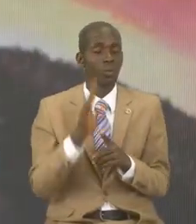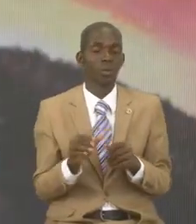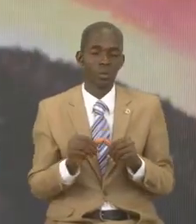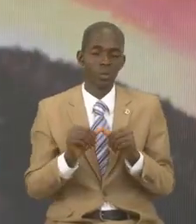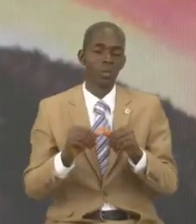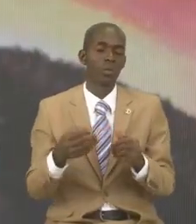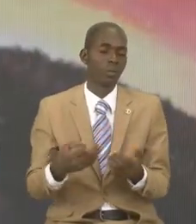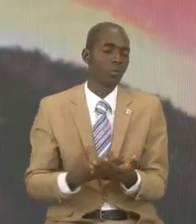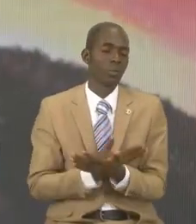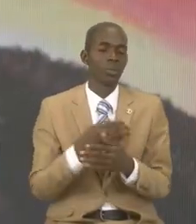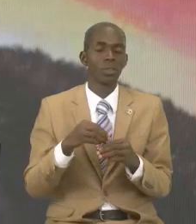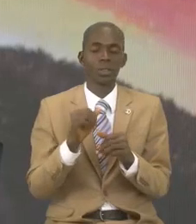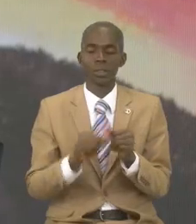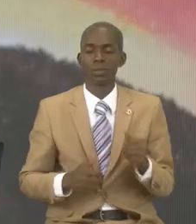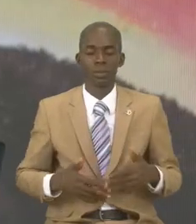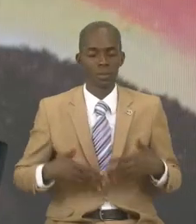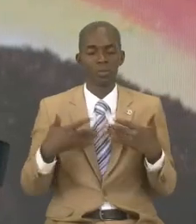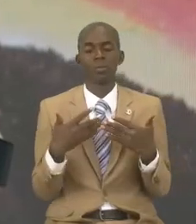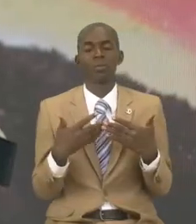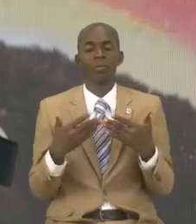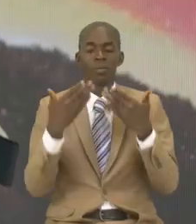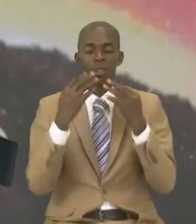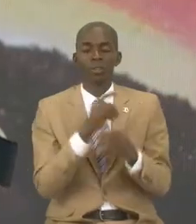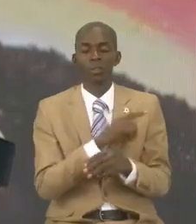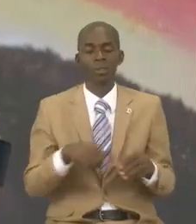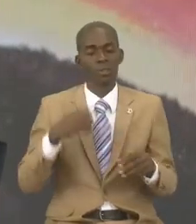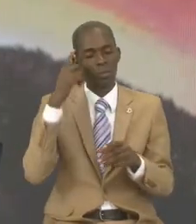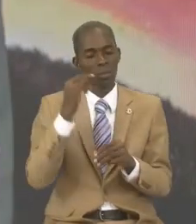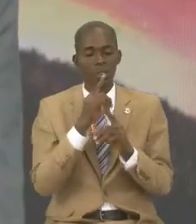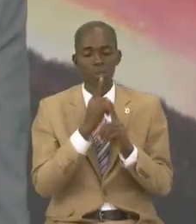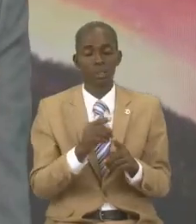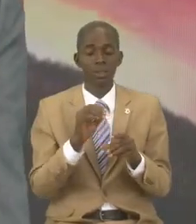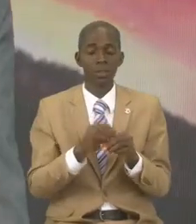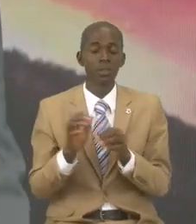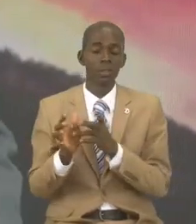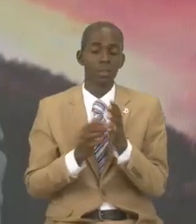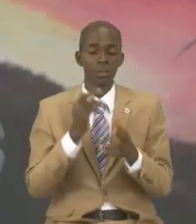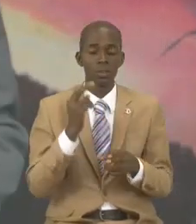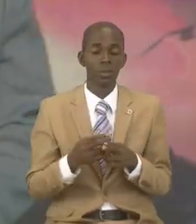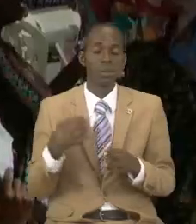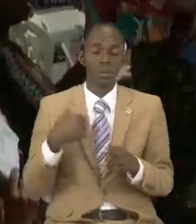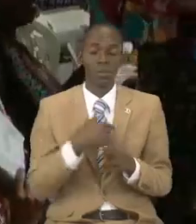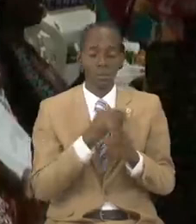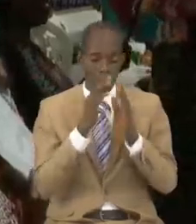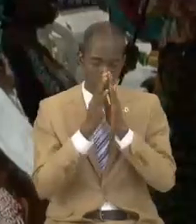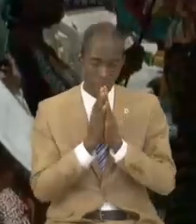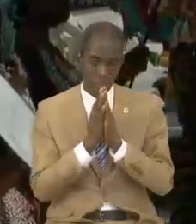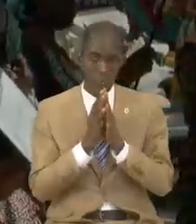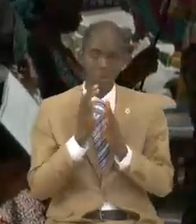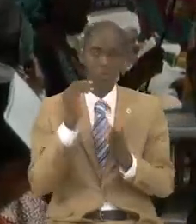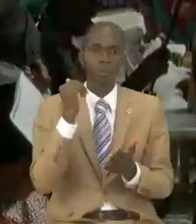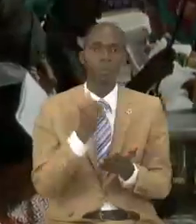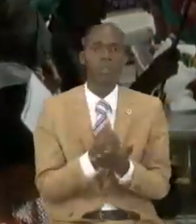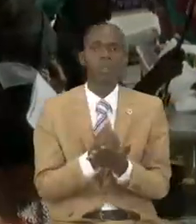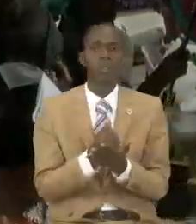every life. Thank you, Lord, for the answer. In Jesus' name we pray.